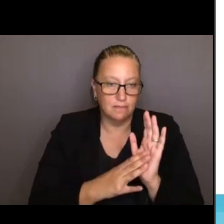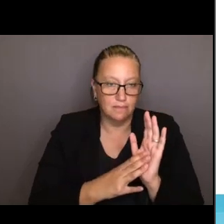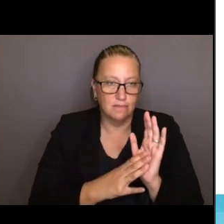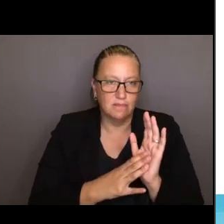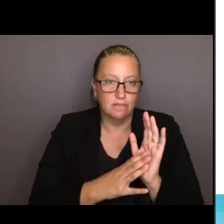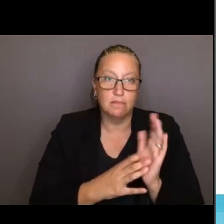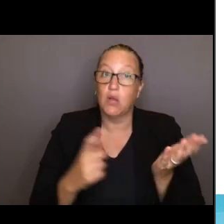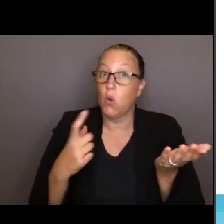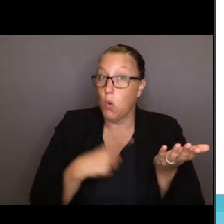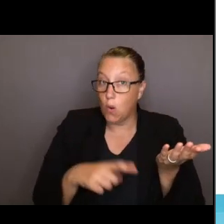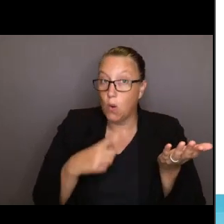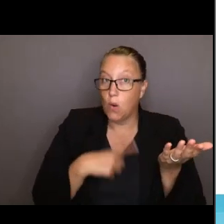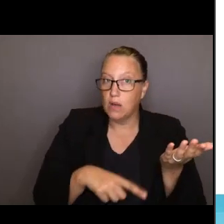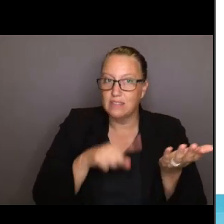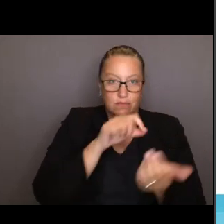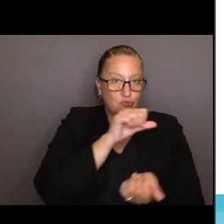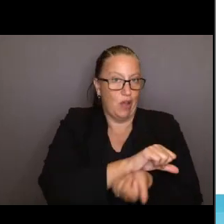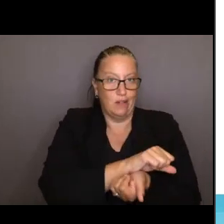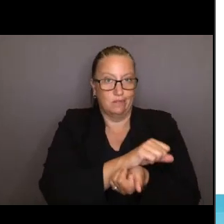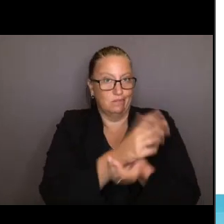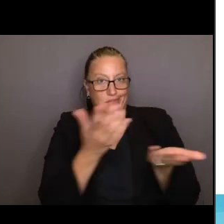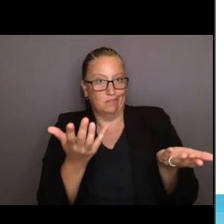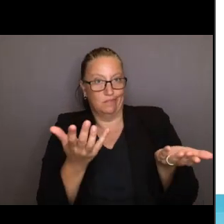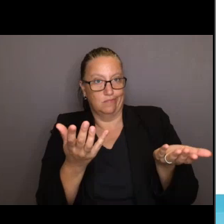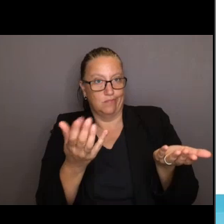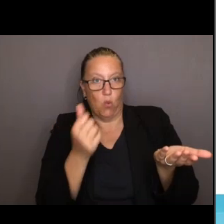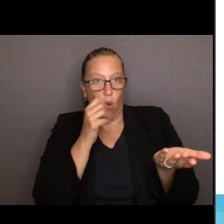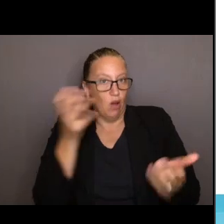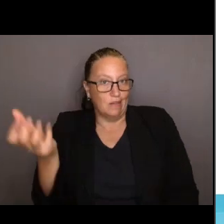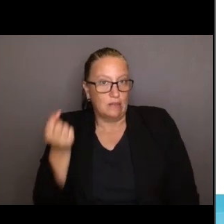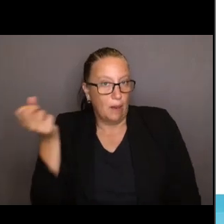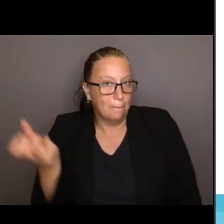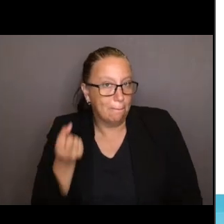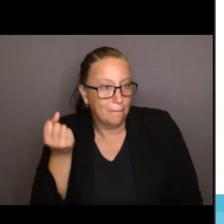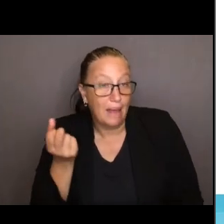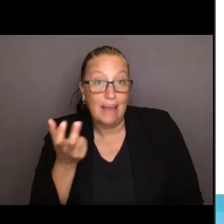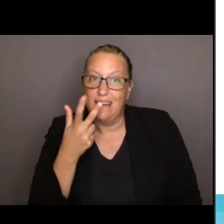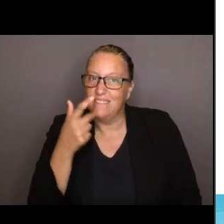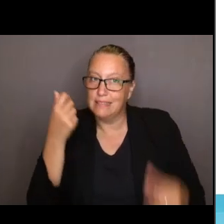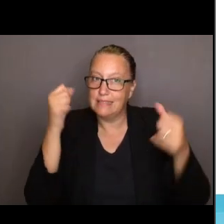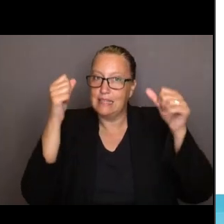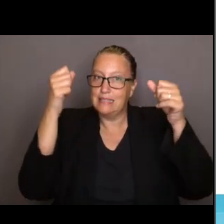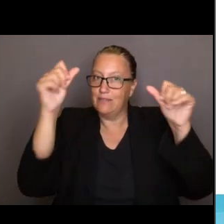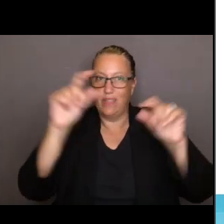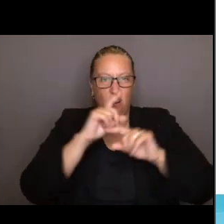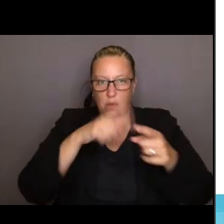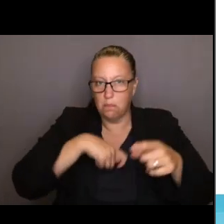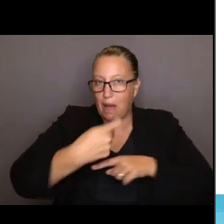is because they're in jail, they're not likely getting an income. Even if we were successful, they would be unable